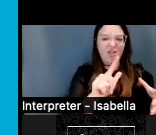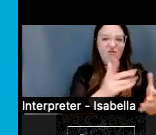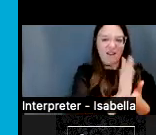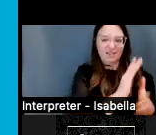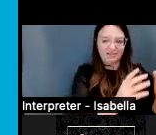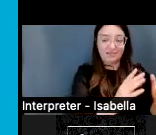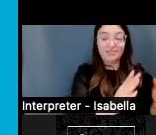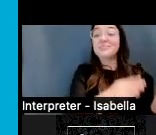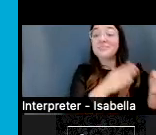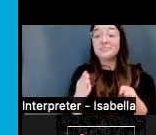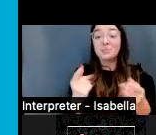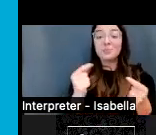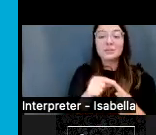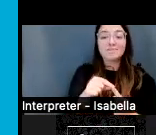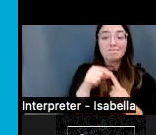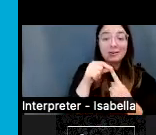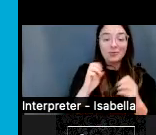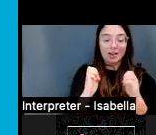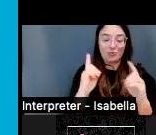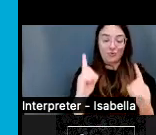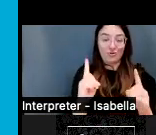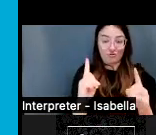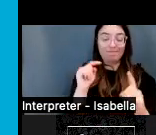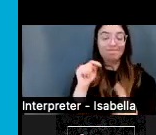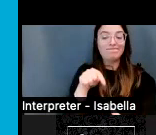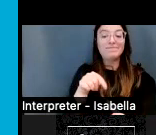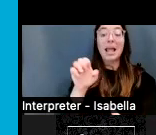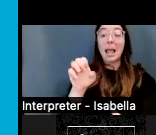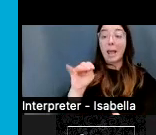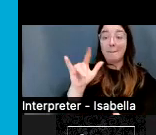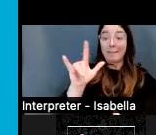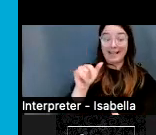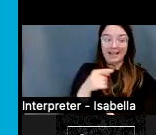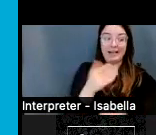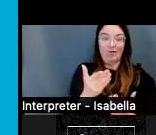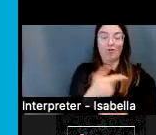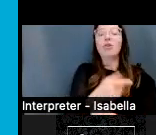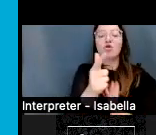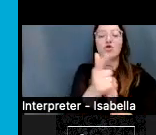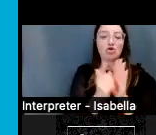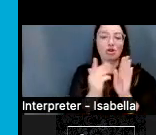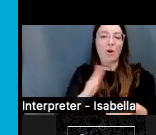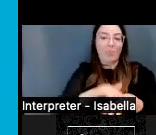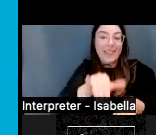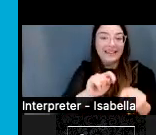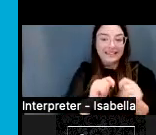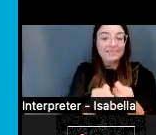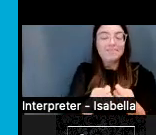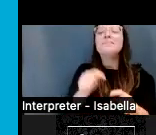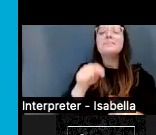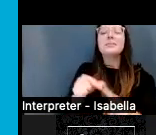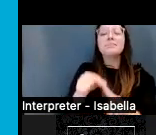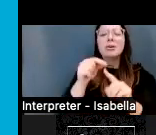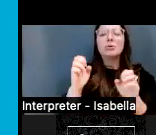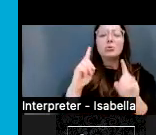the special education clinic, and Emily is one of the attorneys on that team. So the special education clinic provides